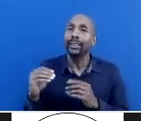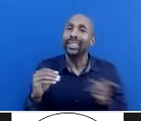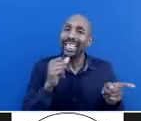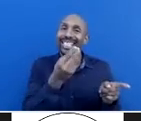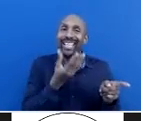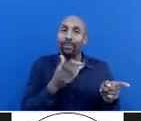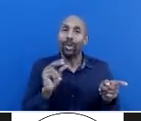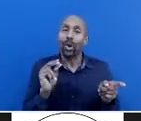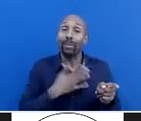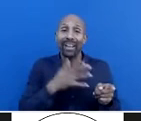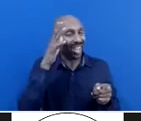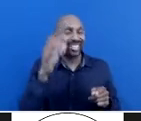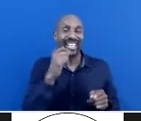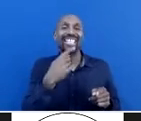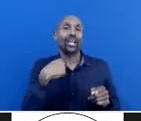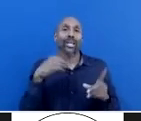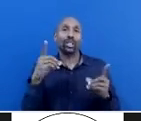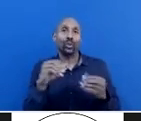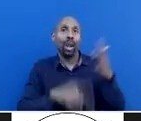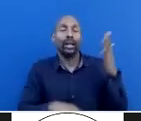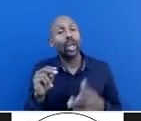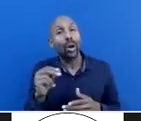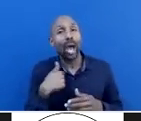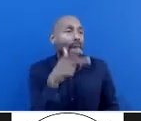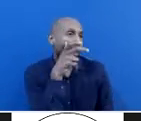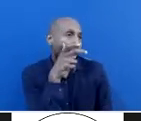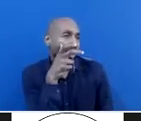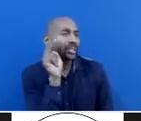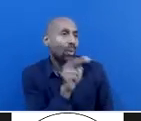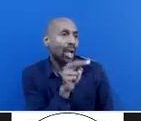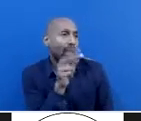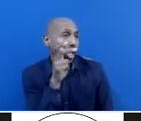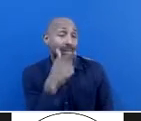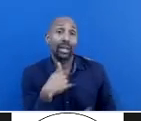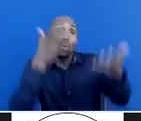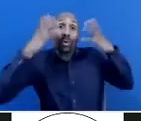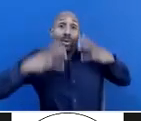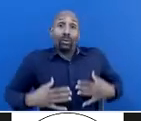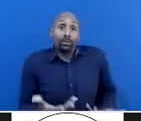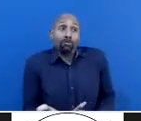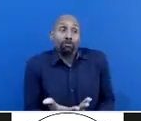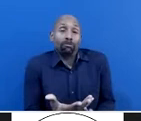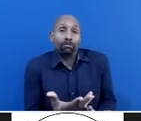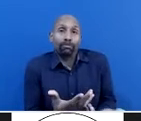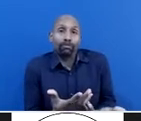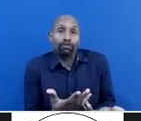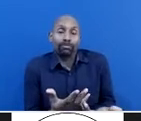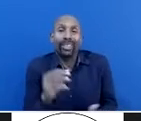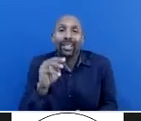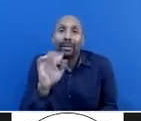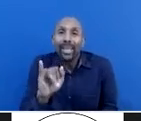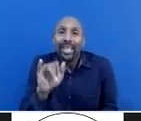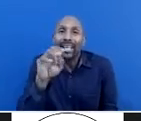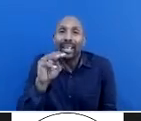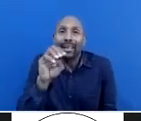the presence of somebody. Most of what we are, there are no words to express, nor could we write